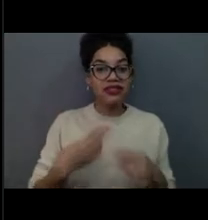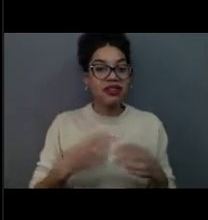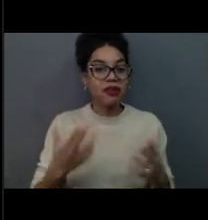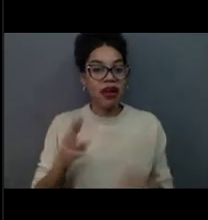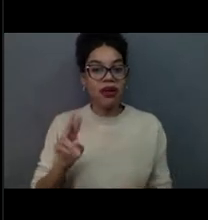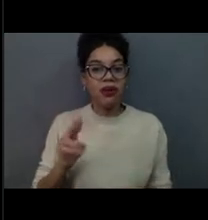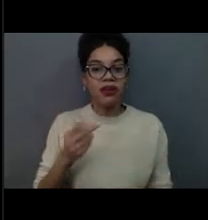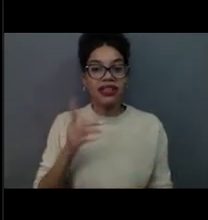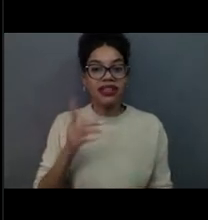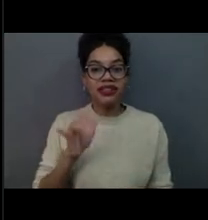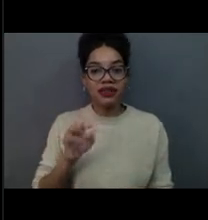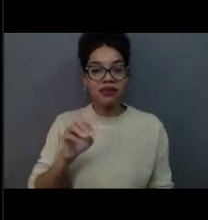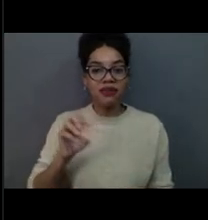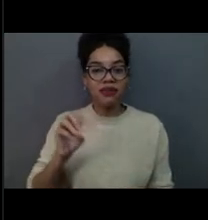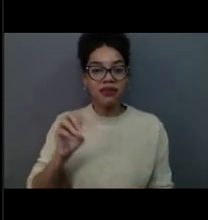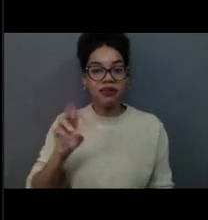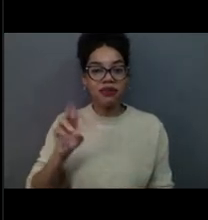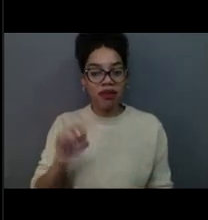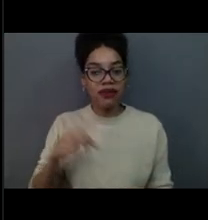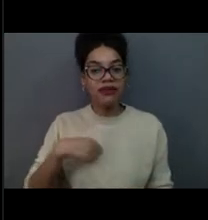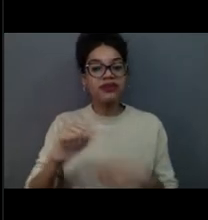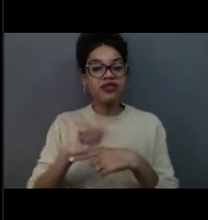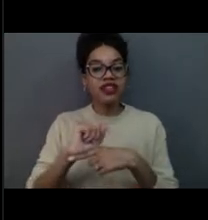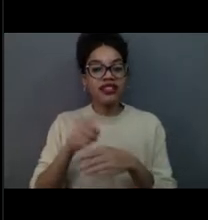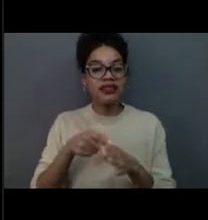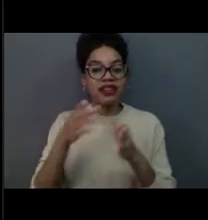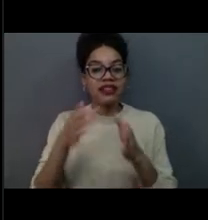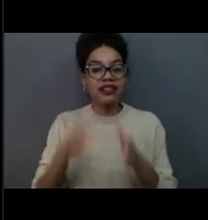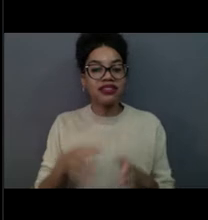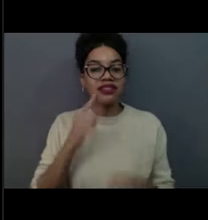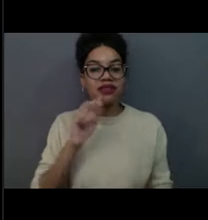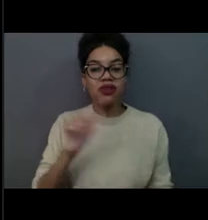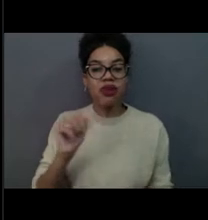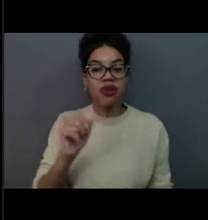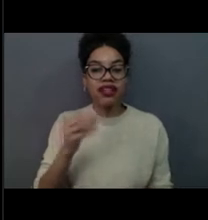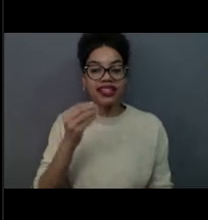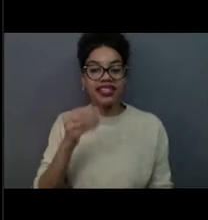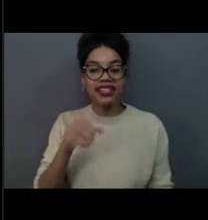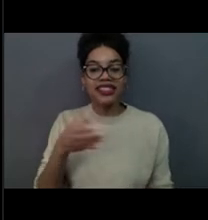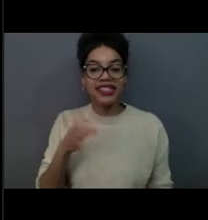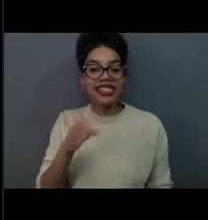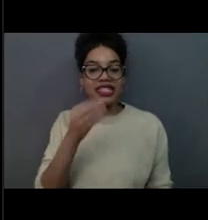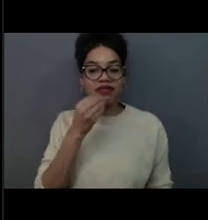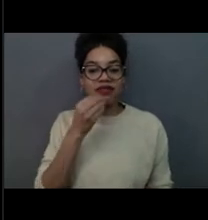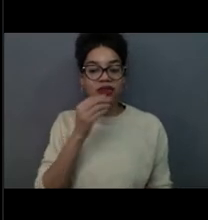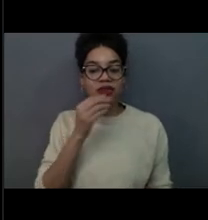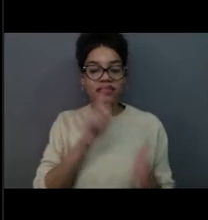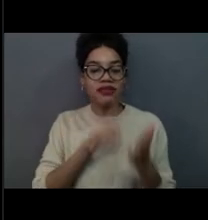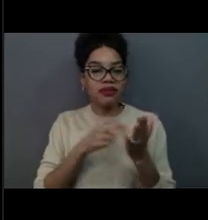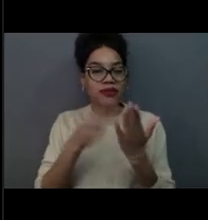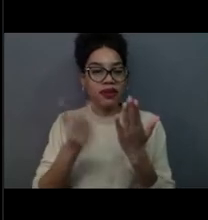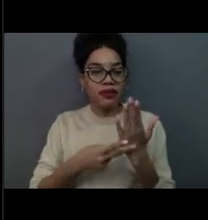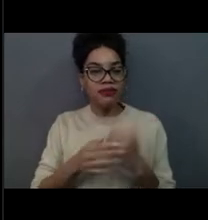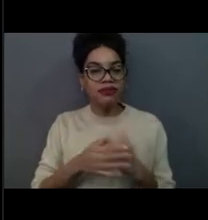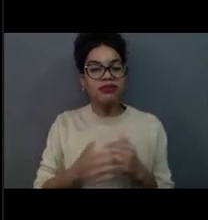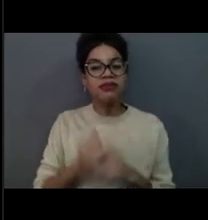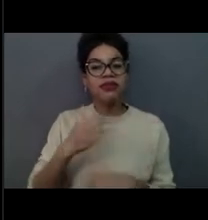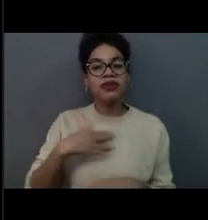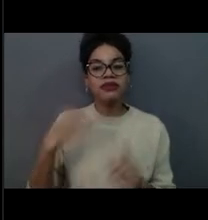Training Specialist for NOAA's Seafood Inspection Program. Most of my days are spent working with my colleagues